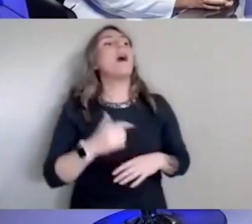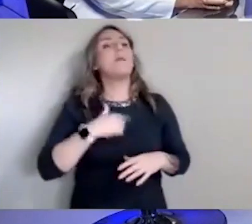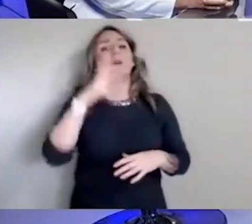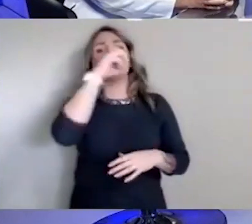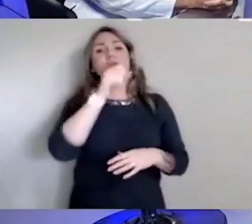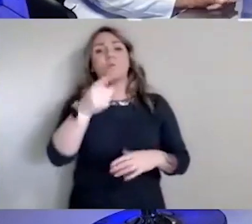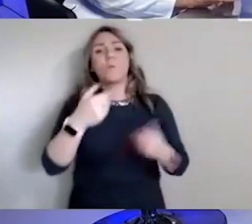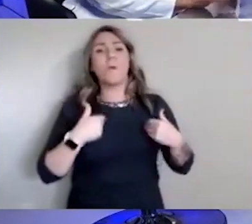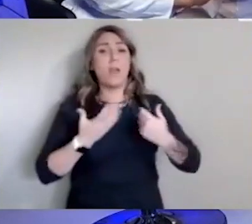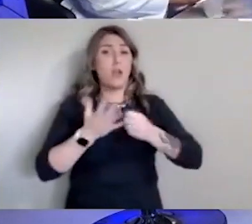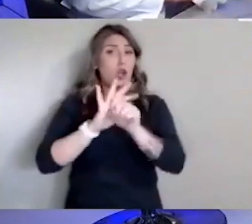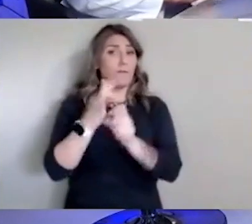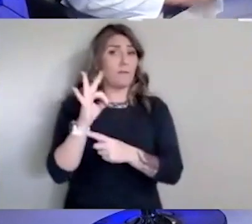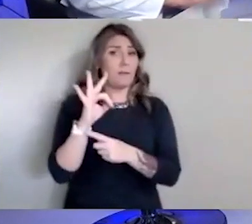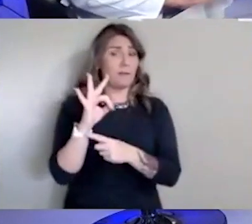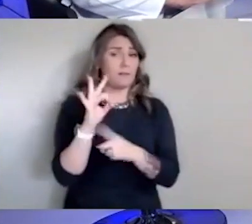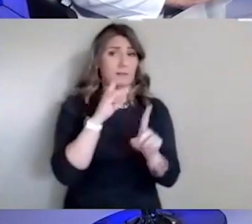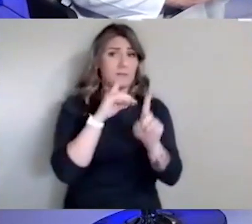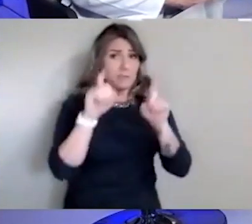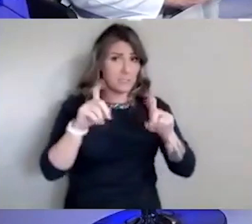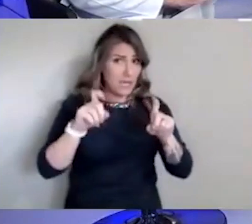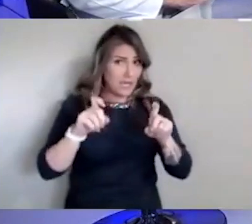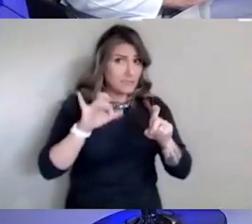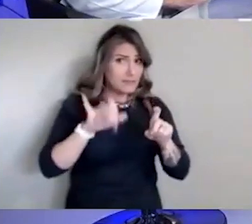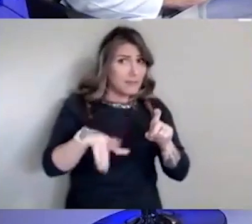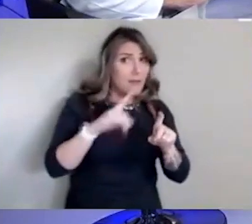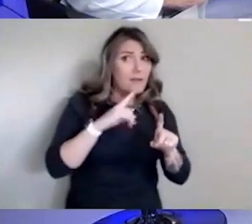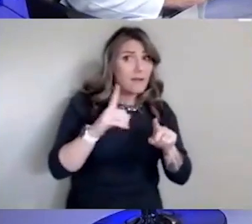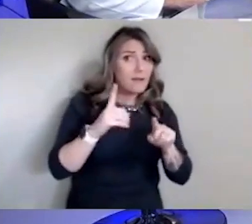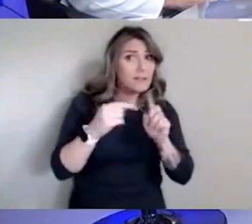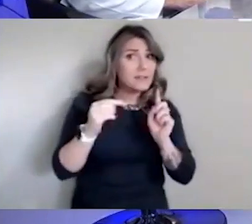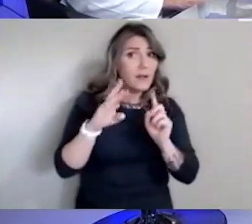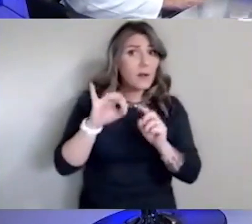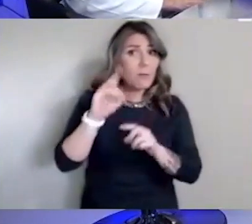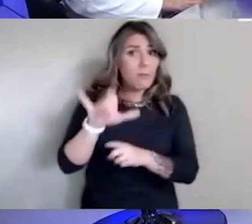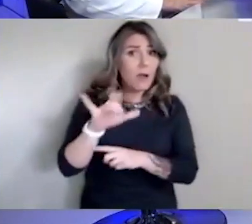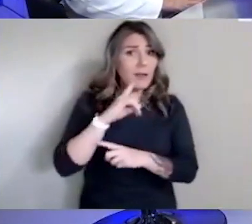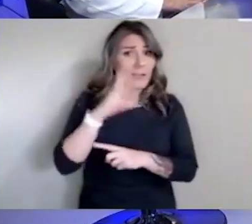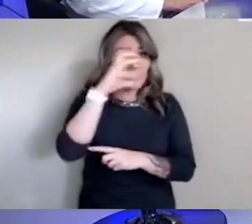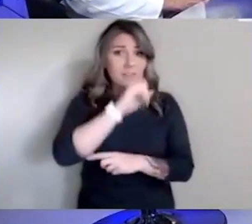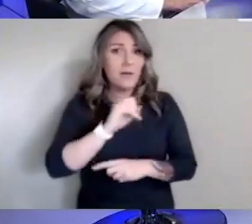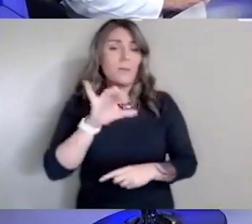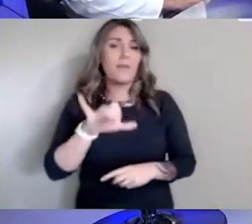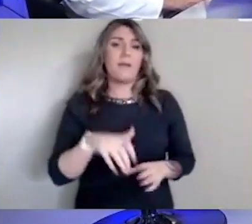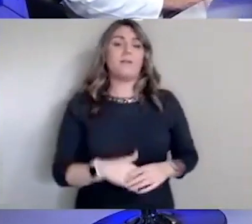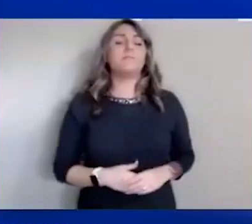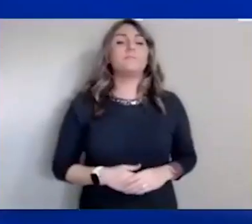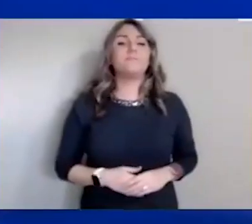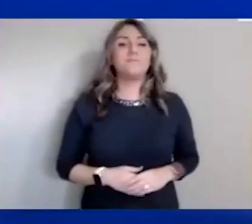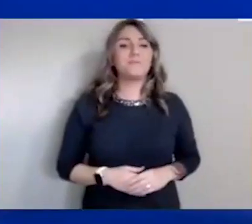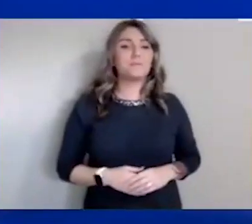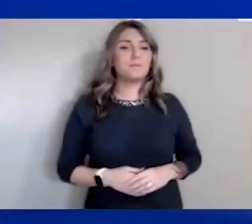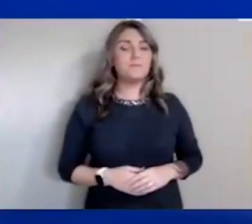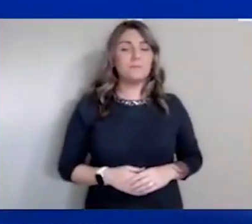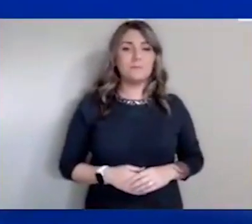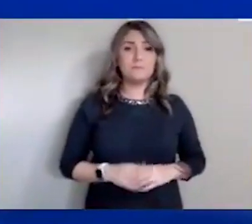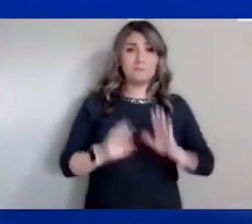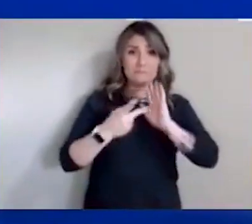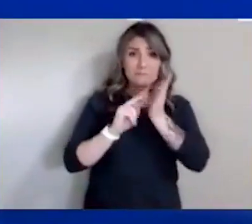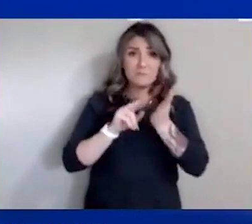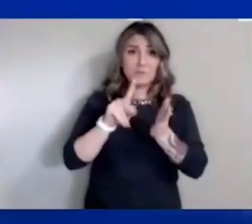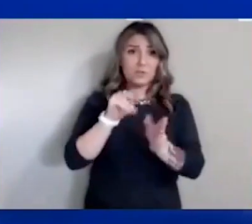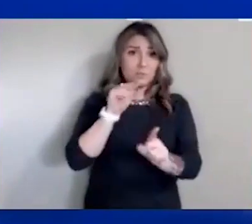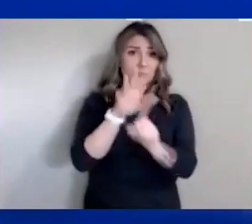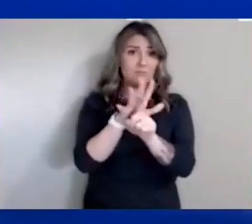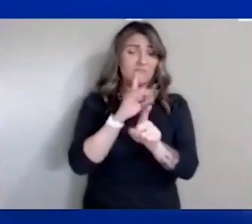test that came back reactive as the antibody test. We'll make that assumption to start, Hawk. But it means you've been exposed and had COVID at some